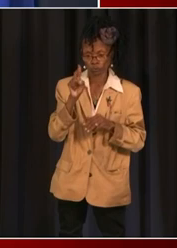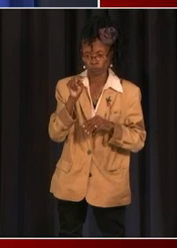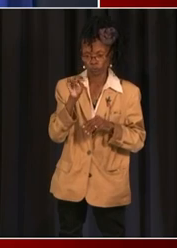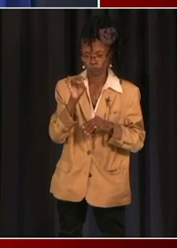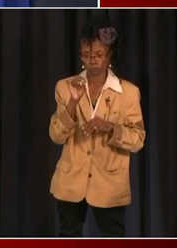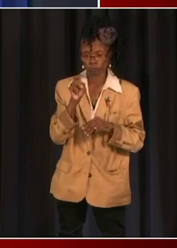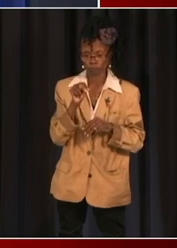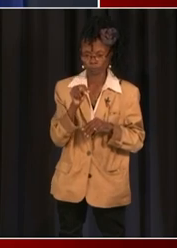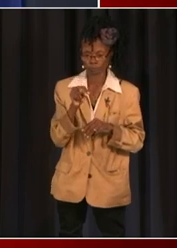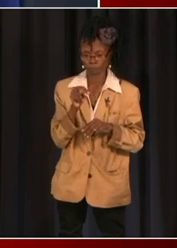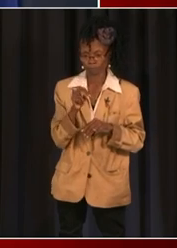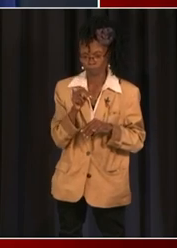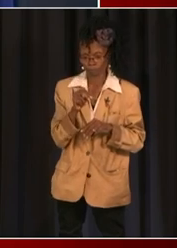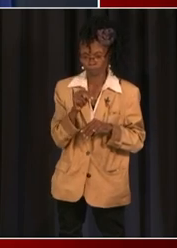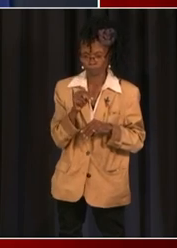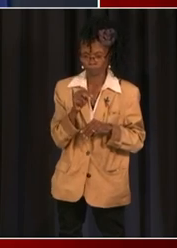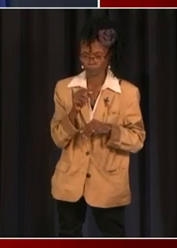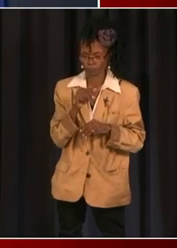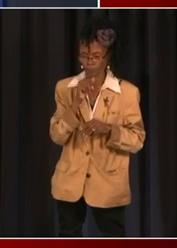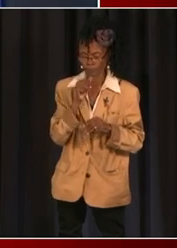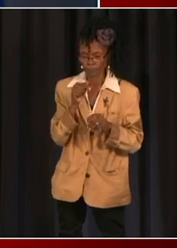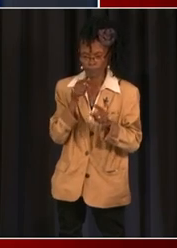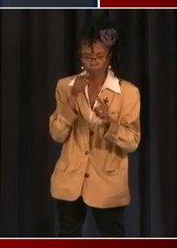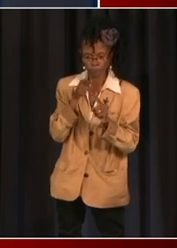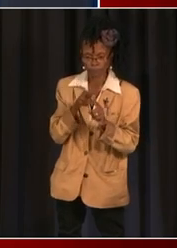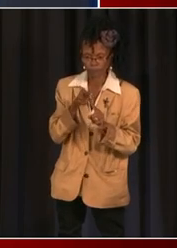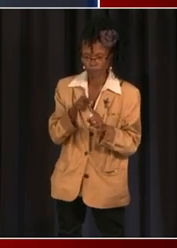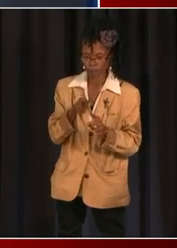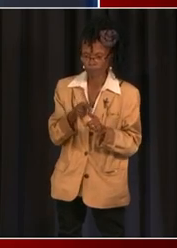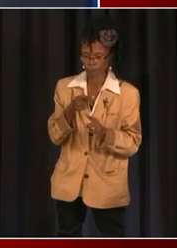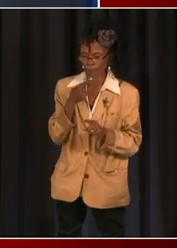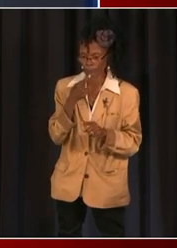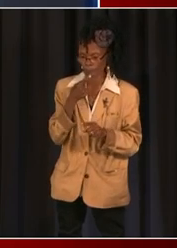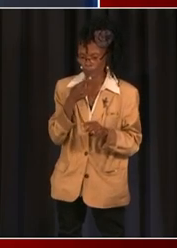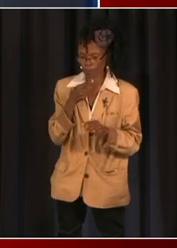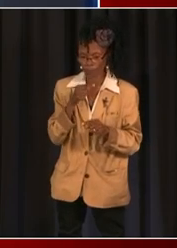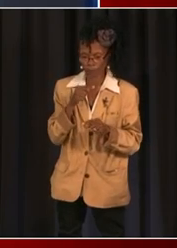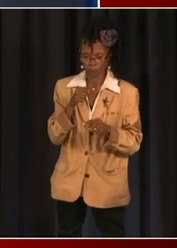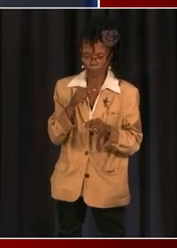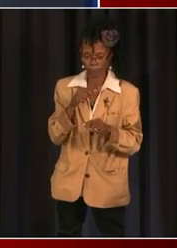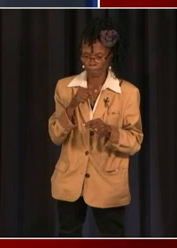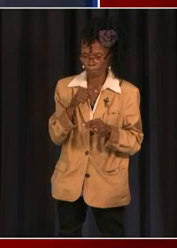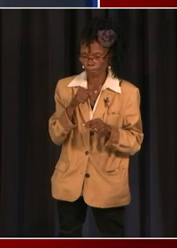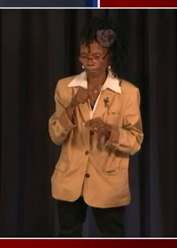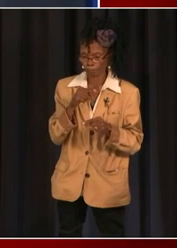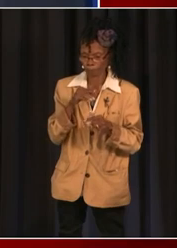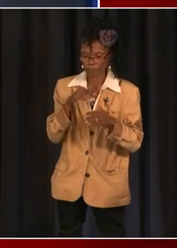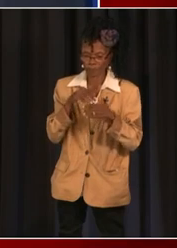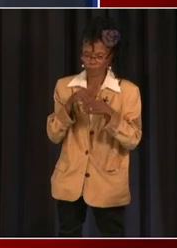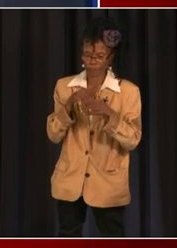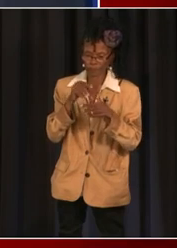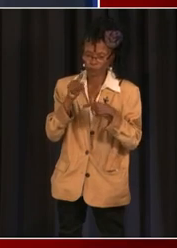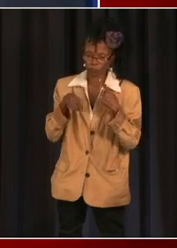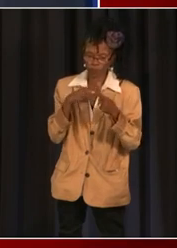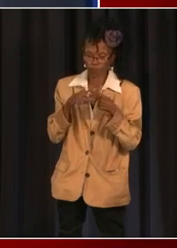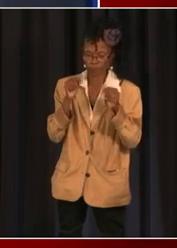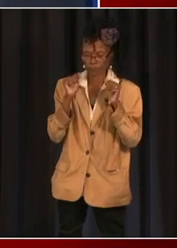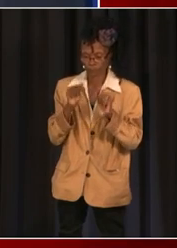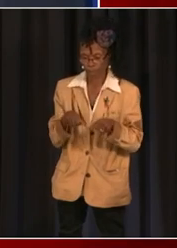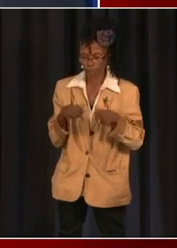year. It does not speak directly to when we enter into our protocols for simulcast instruction. One